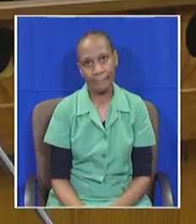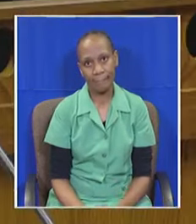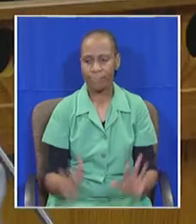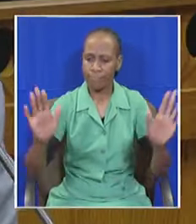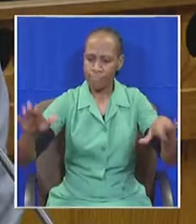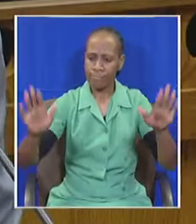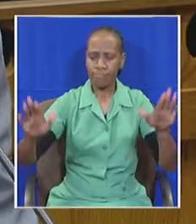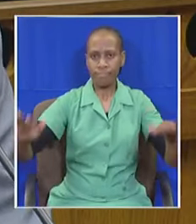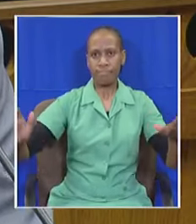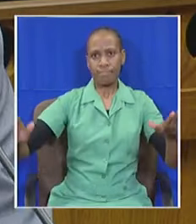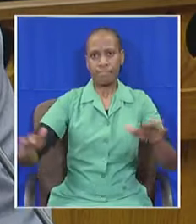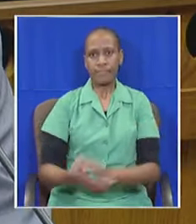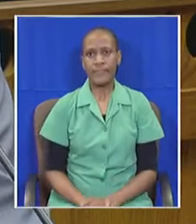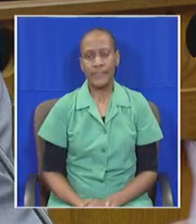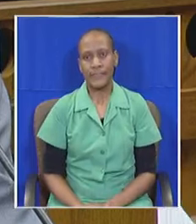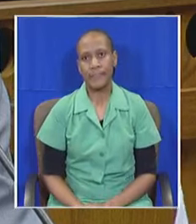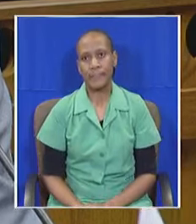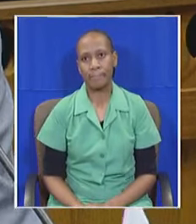Order, Honourable Members.